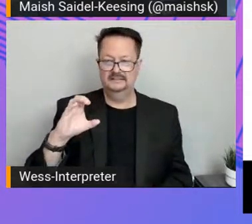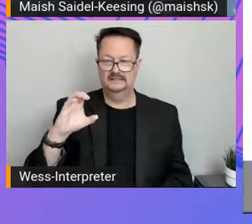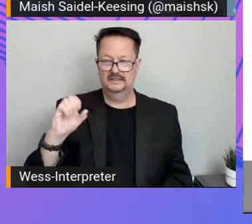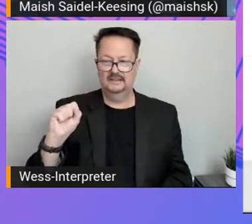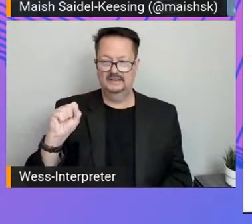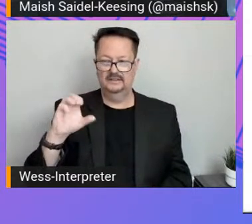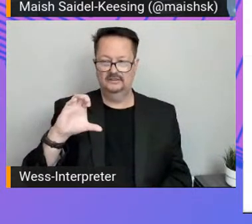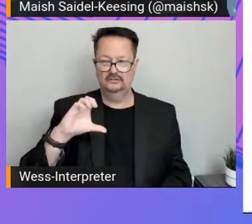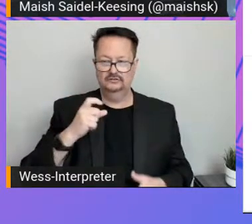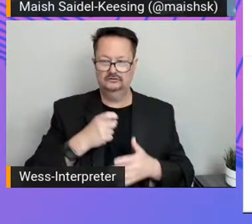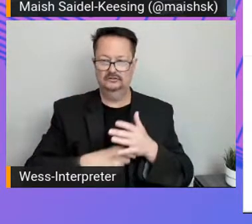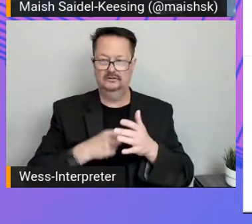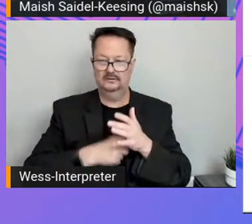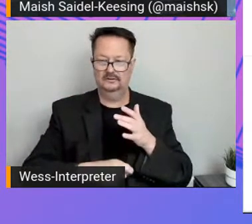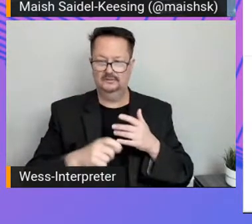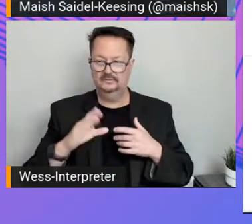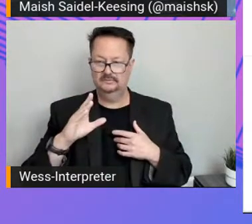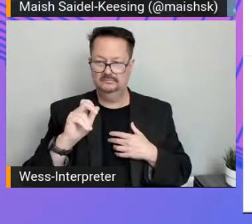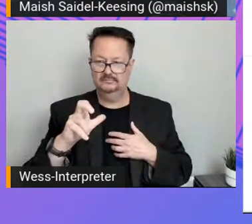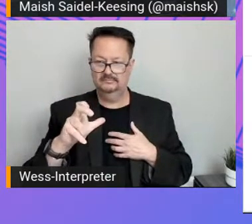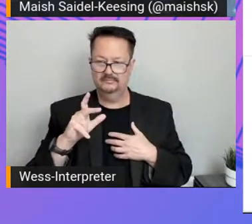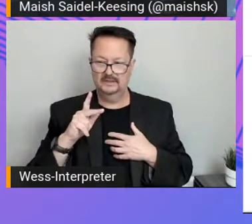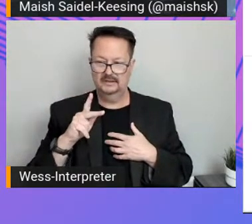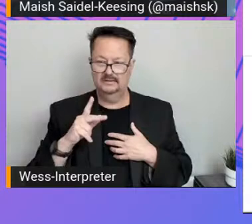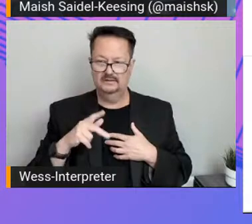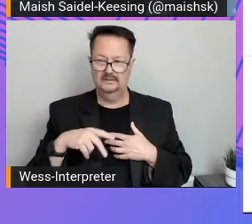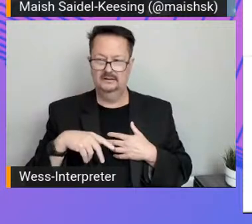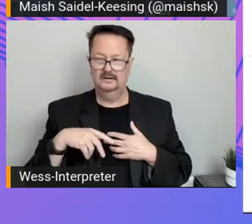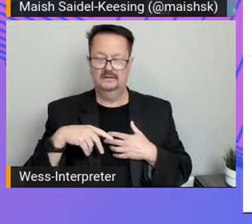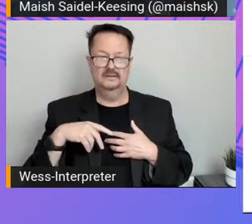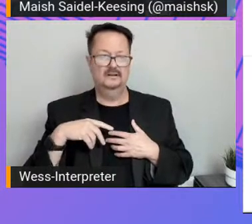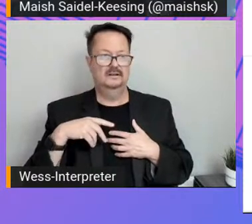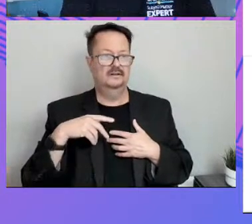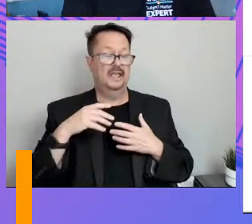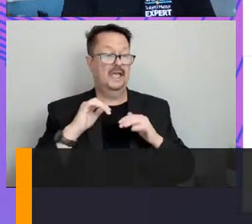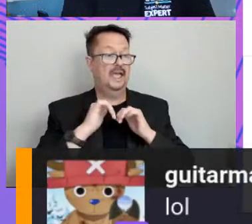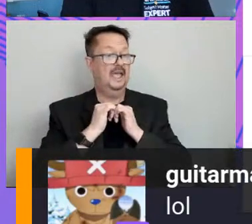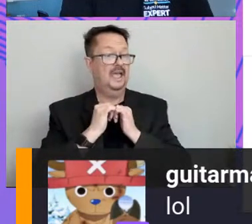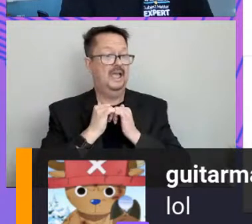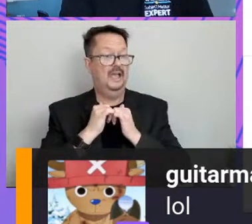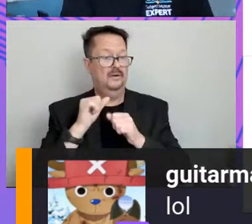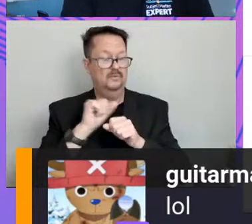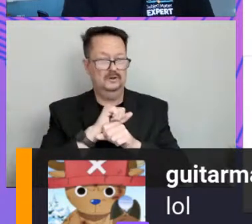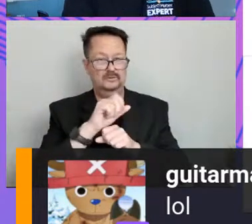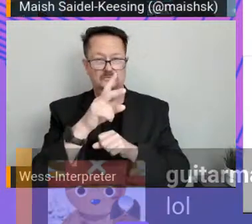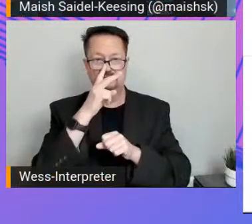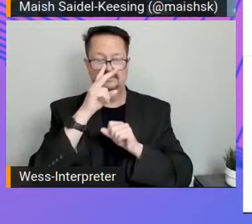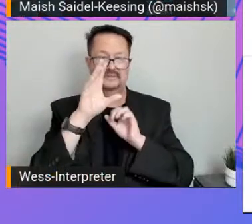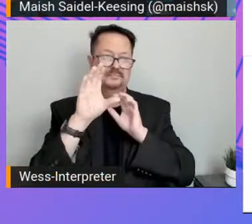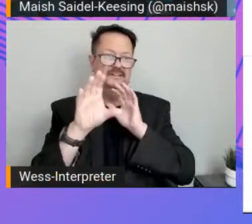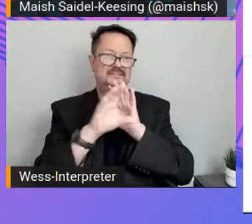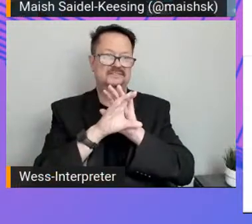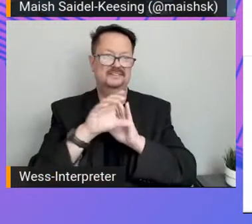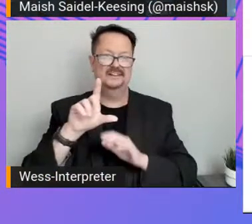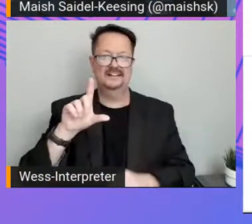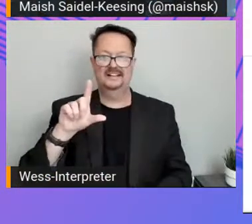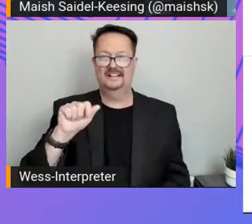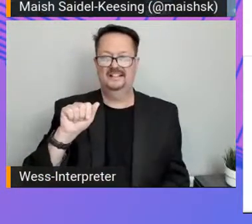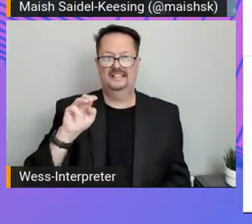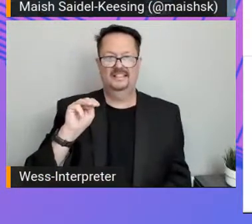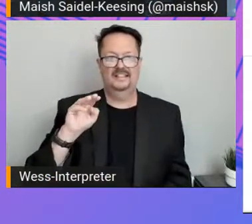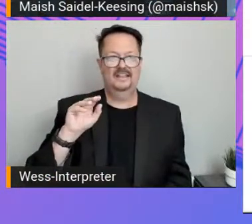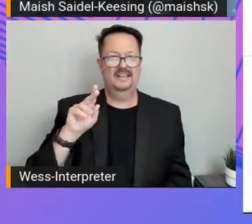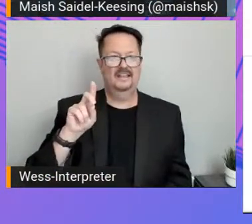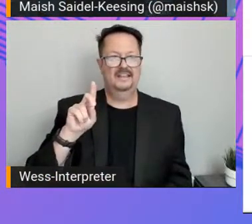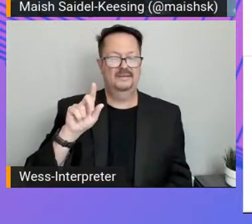well, and so ECS Chargeback, the way that it works, see on the picture, it's just a Lambda function. The Lambda